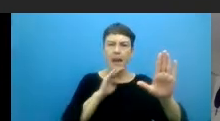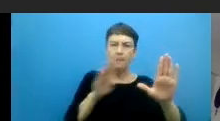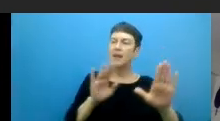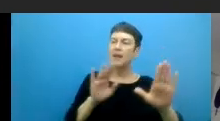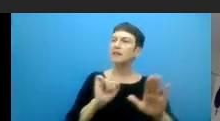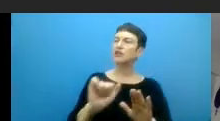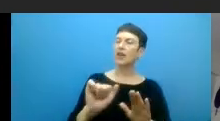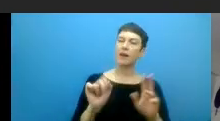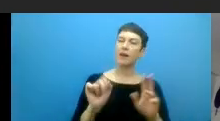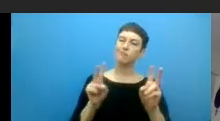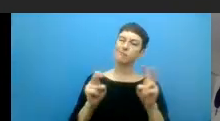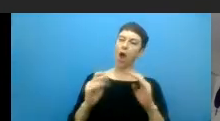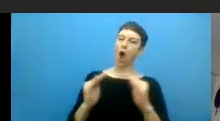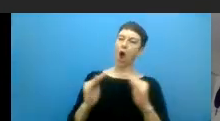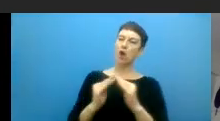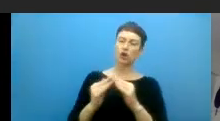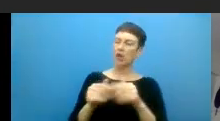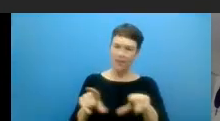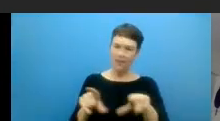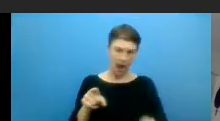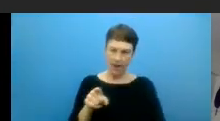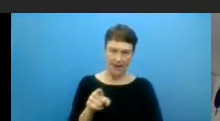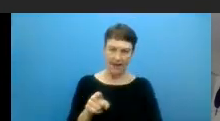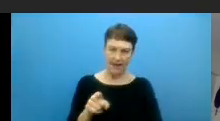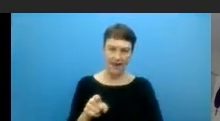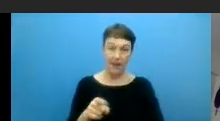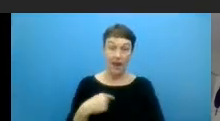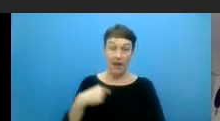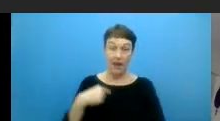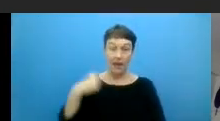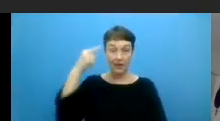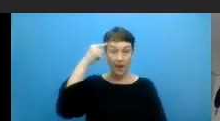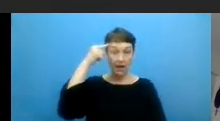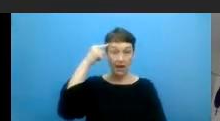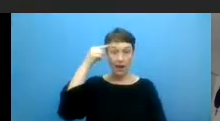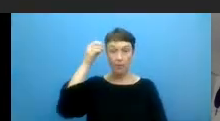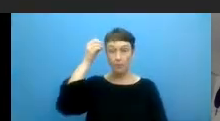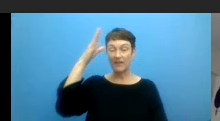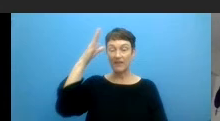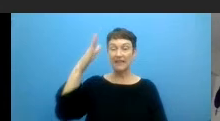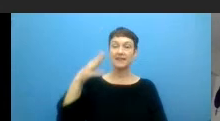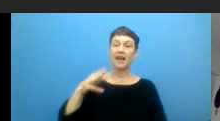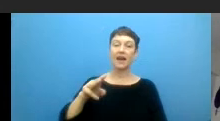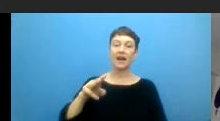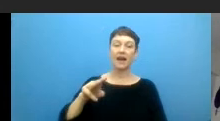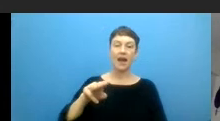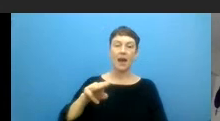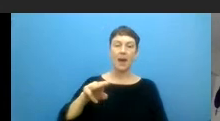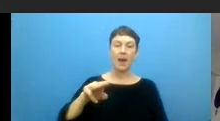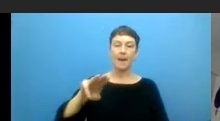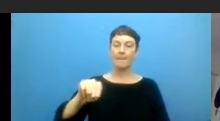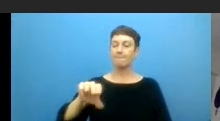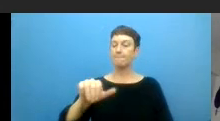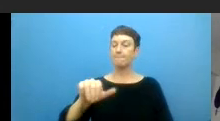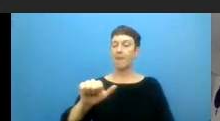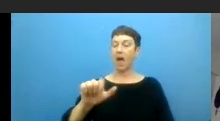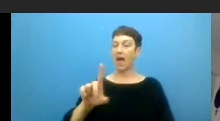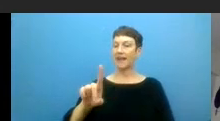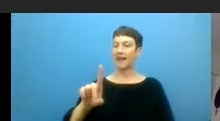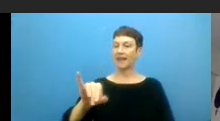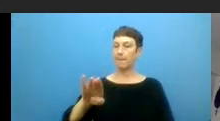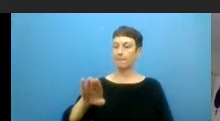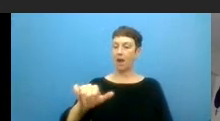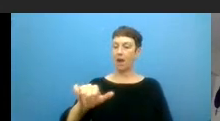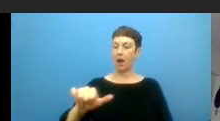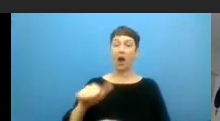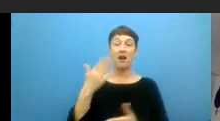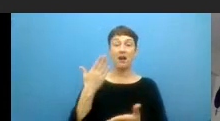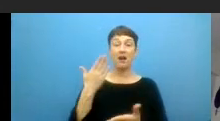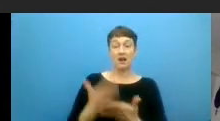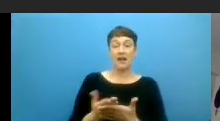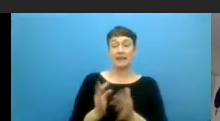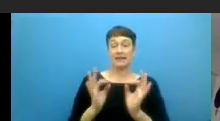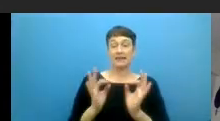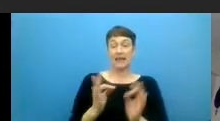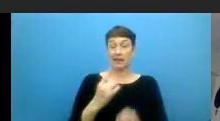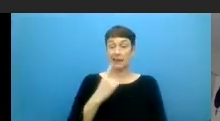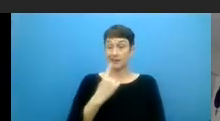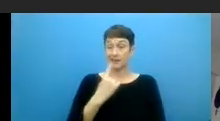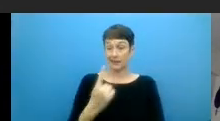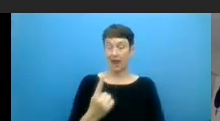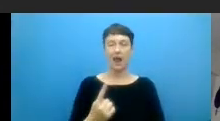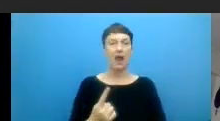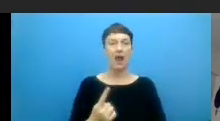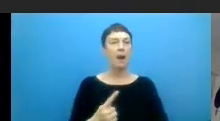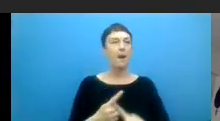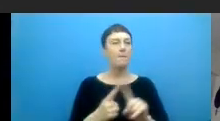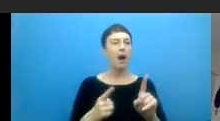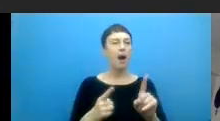that. I'm sure Prof Madiba would be able to say, but I think the restriction on language use is felt